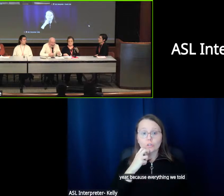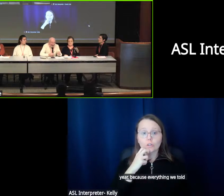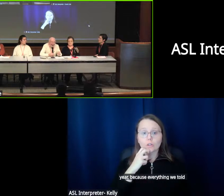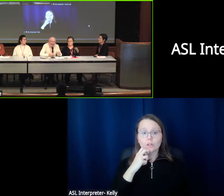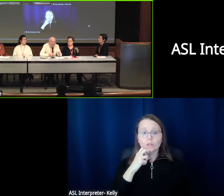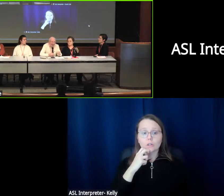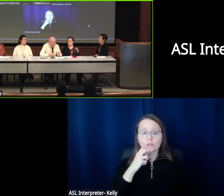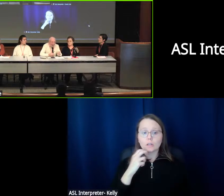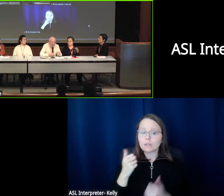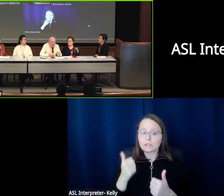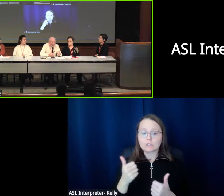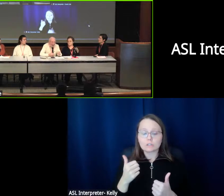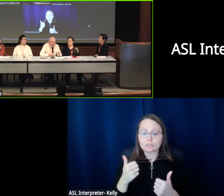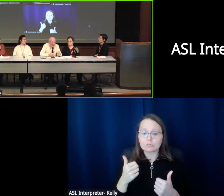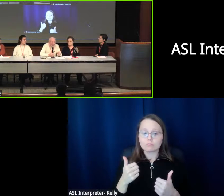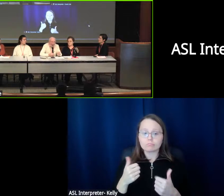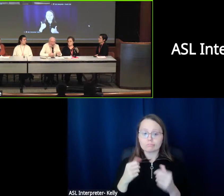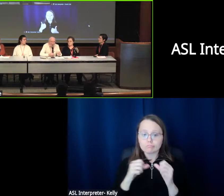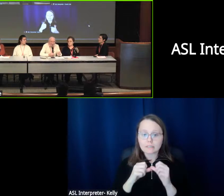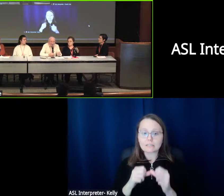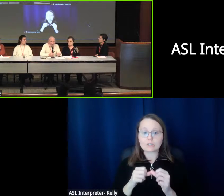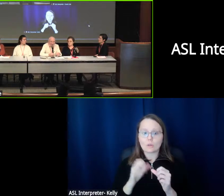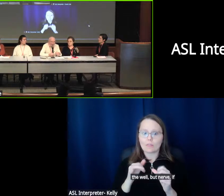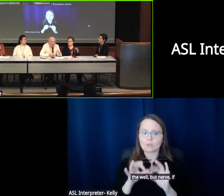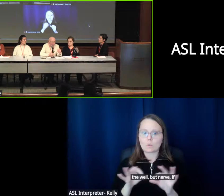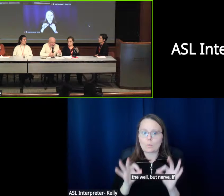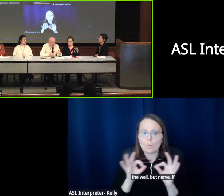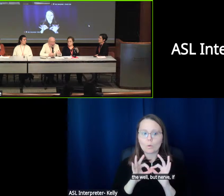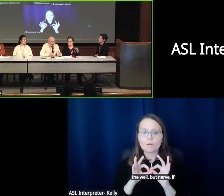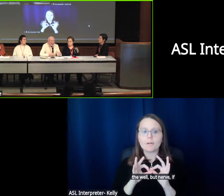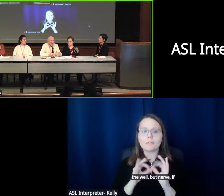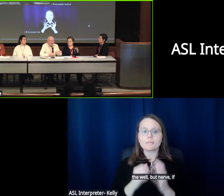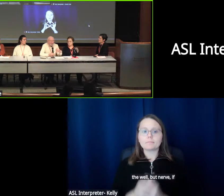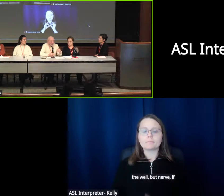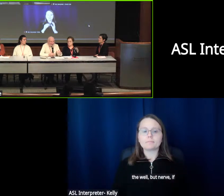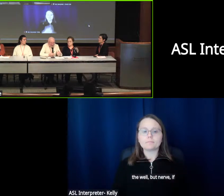dead, is very important. But to go through this very,